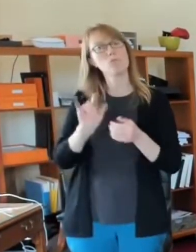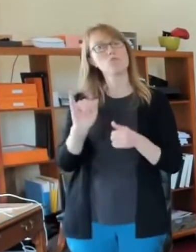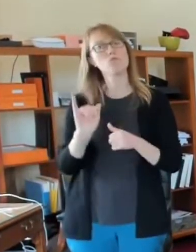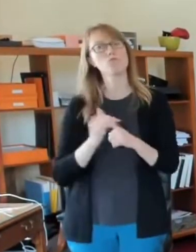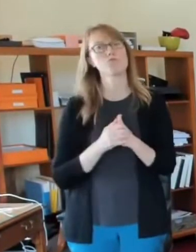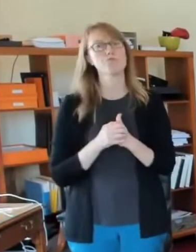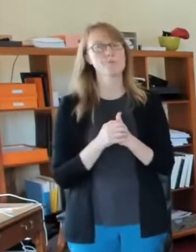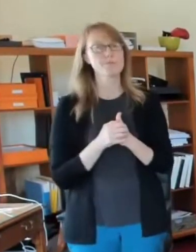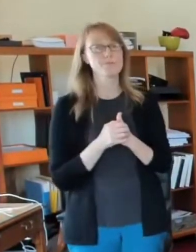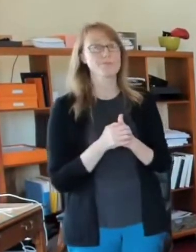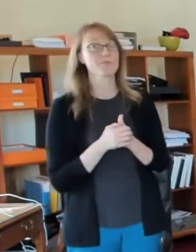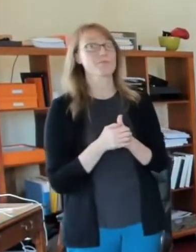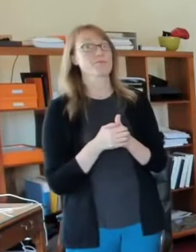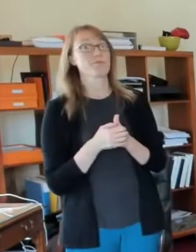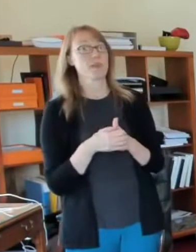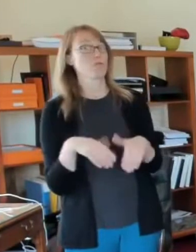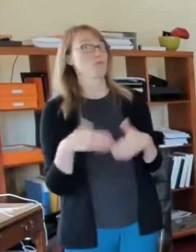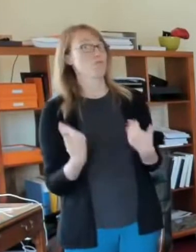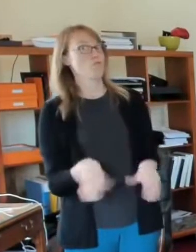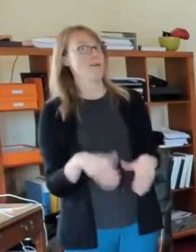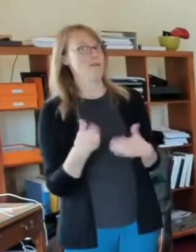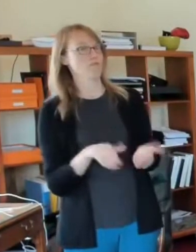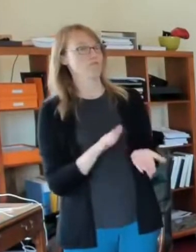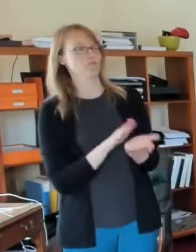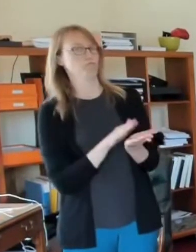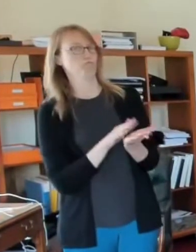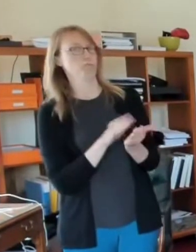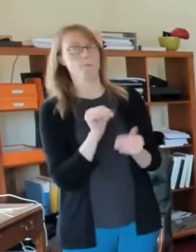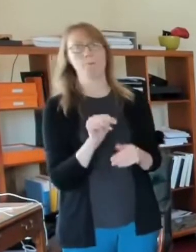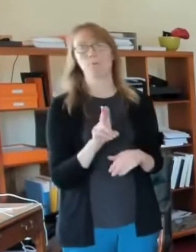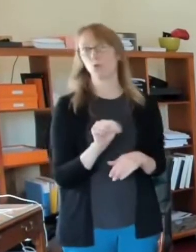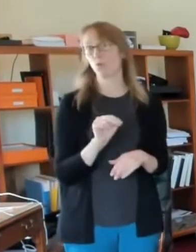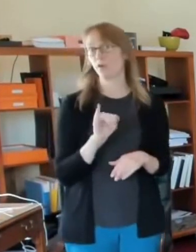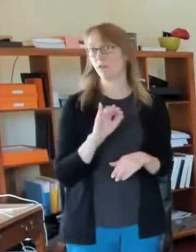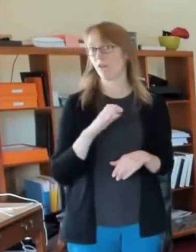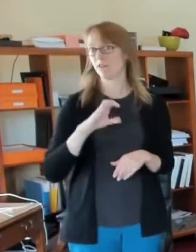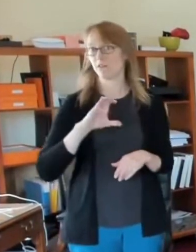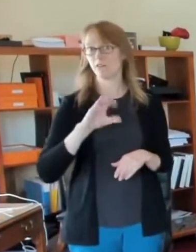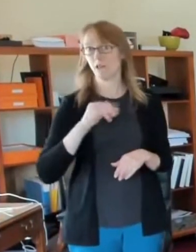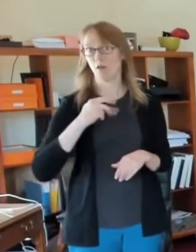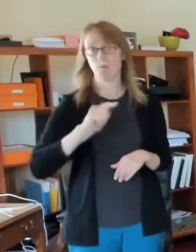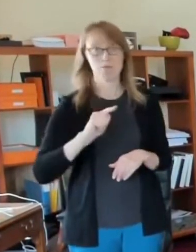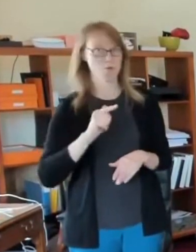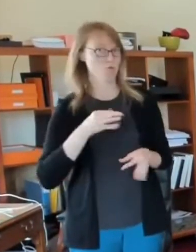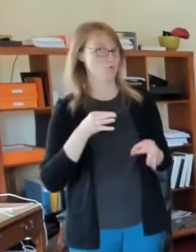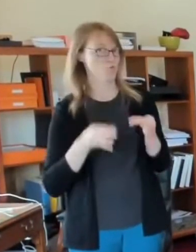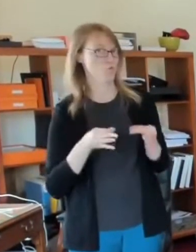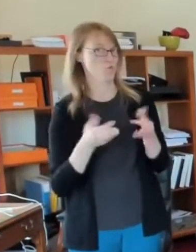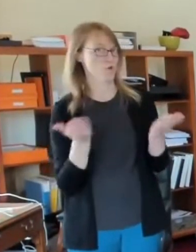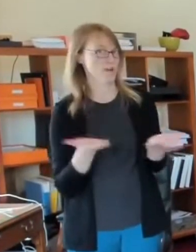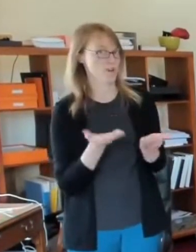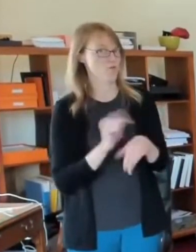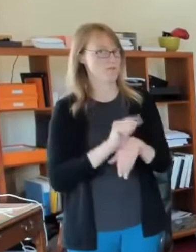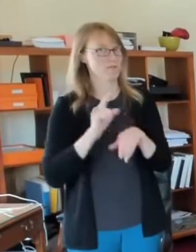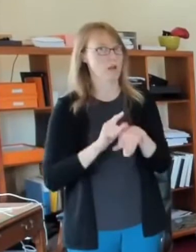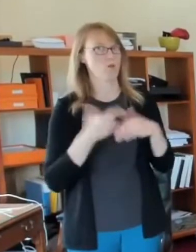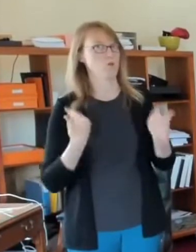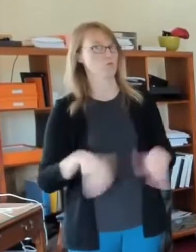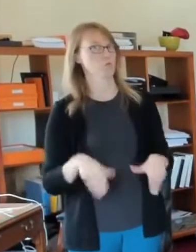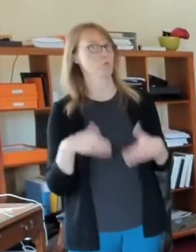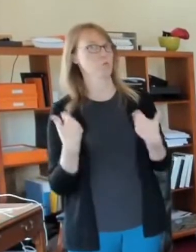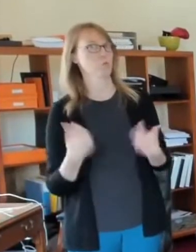this is a credit to our municipal courts here to have implemented this